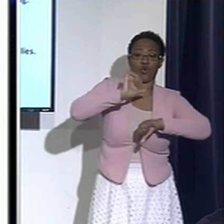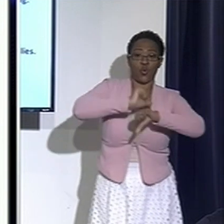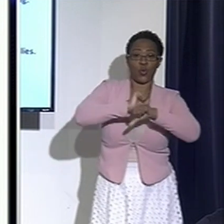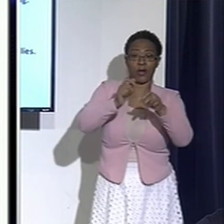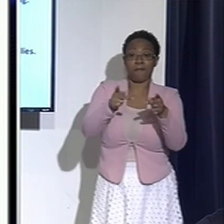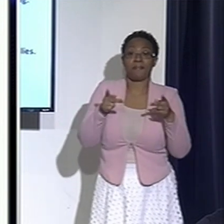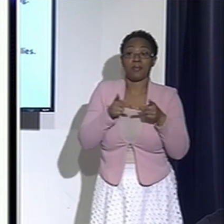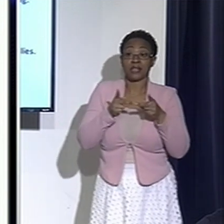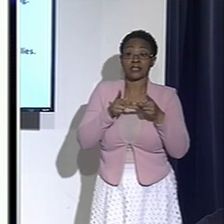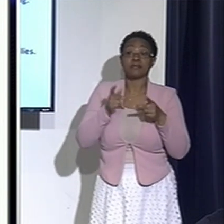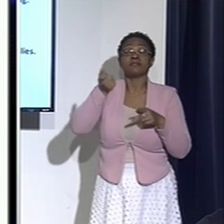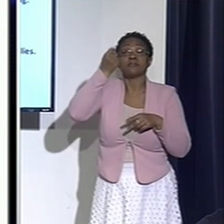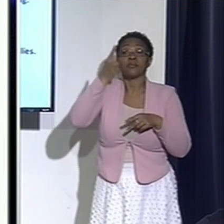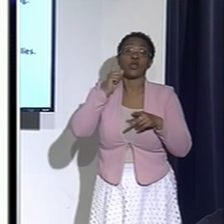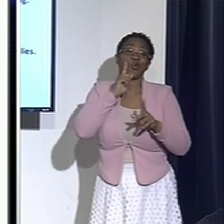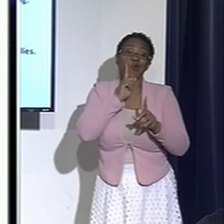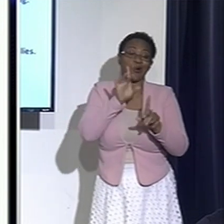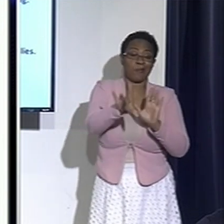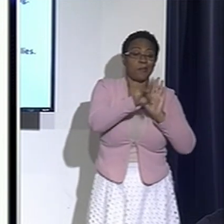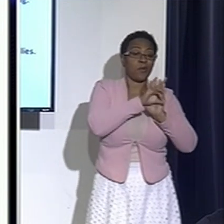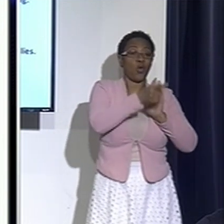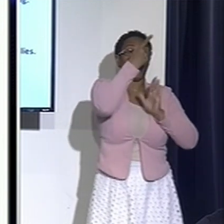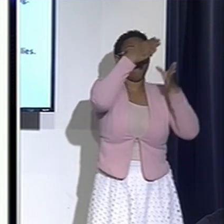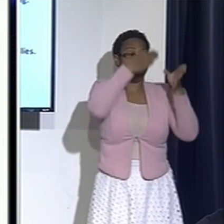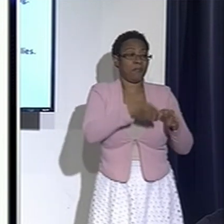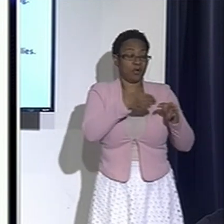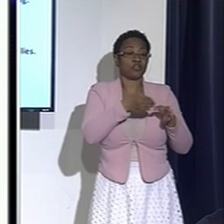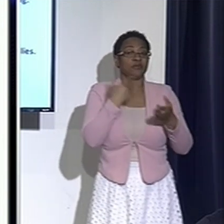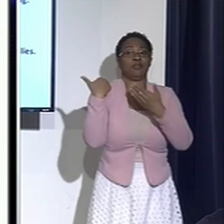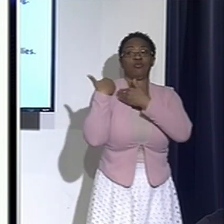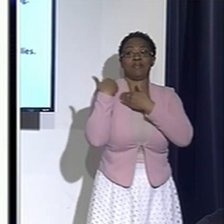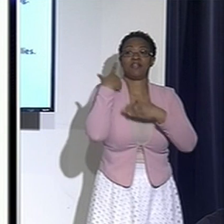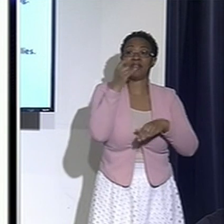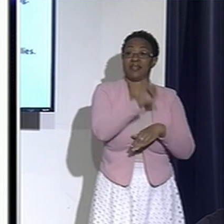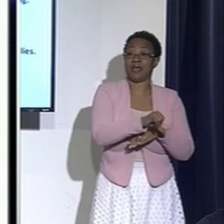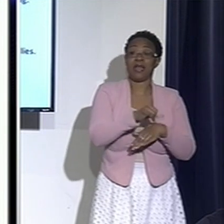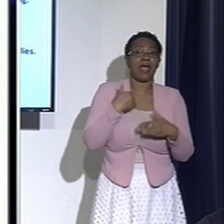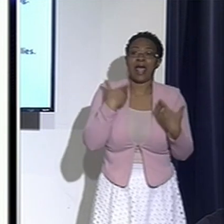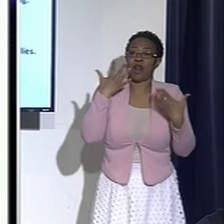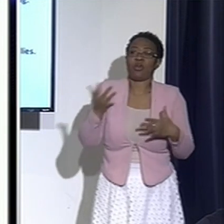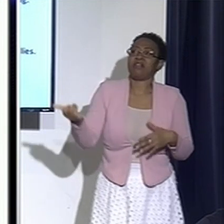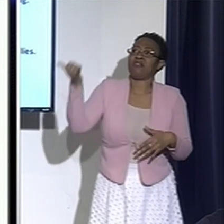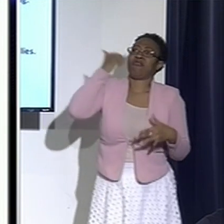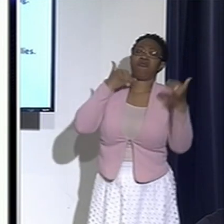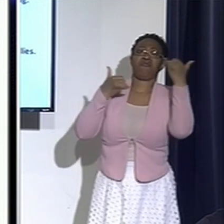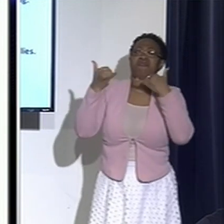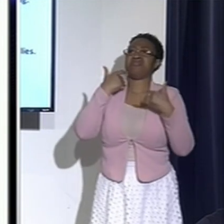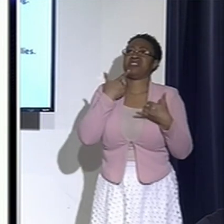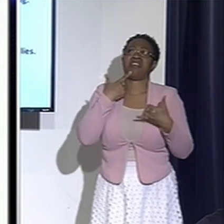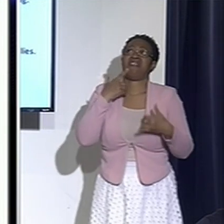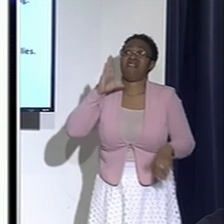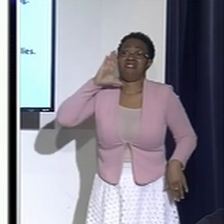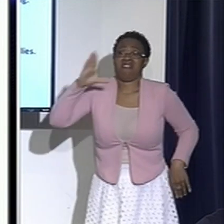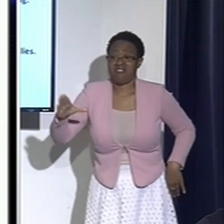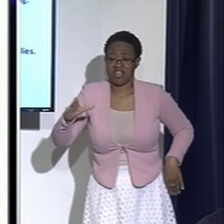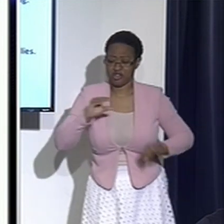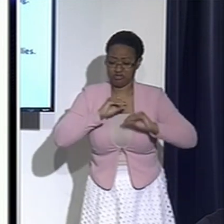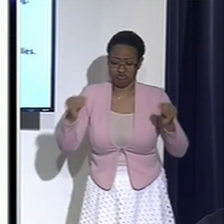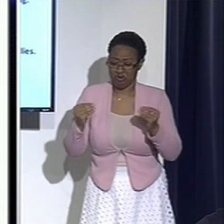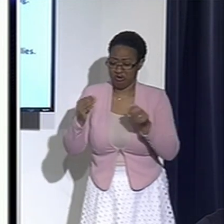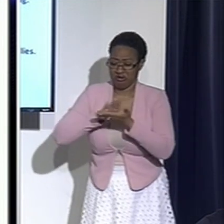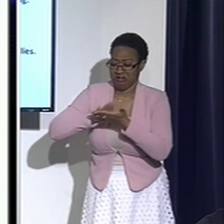person will be designated in every department to be responsible. I do not want to get a phone call that says, hey, there's no